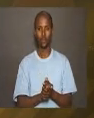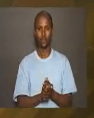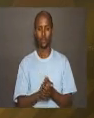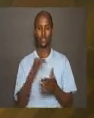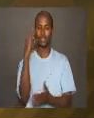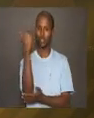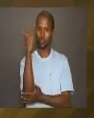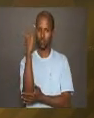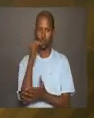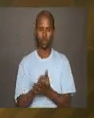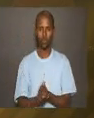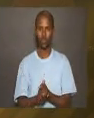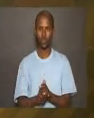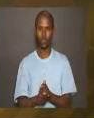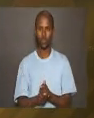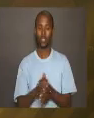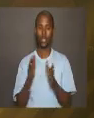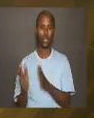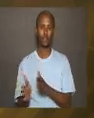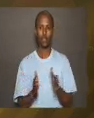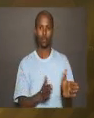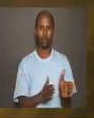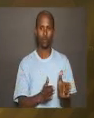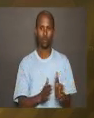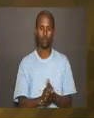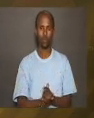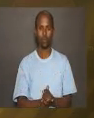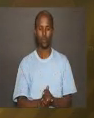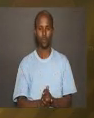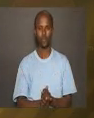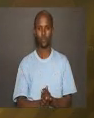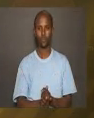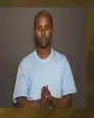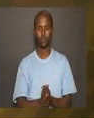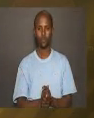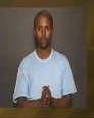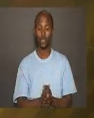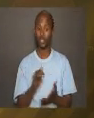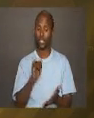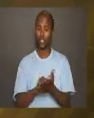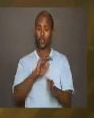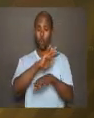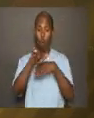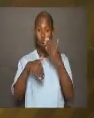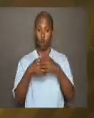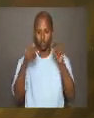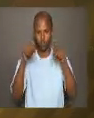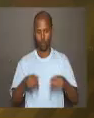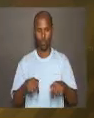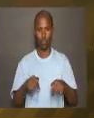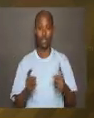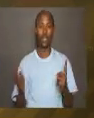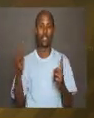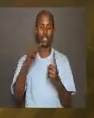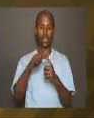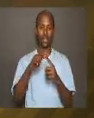the branches of trees, and the arrangement of pine cones. That is all